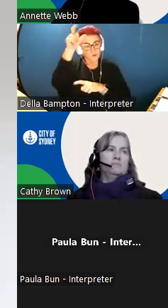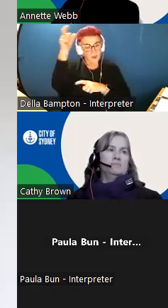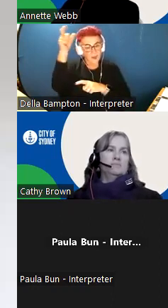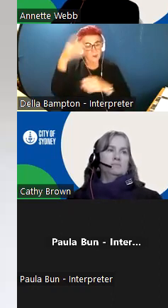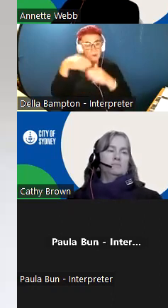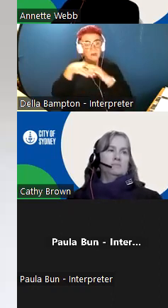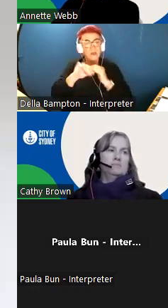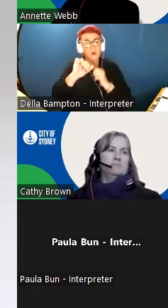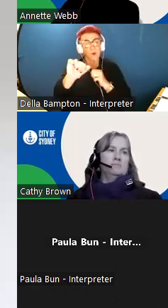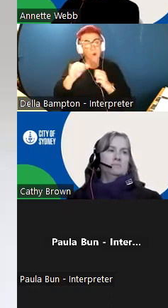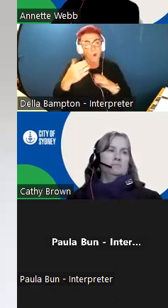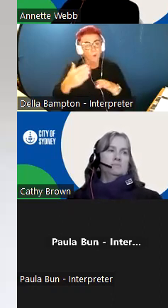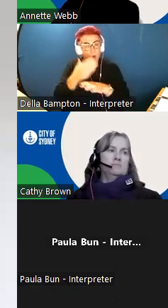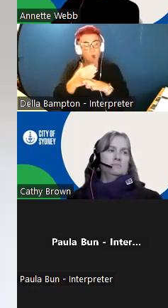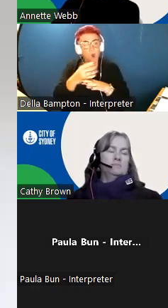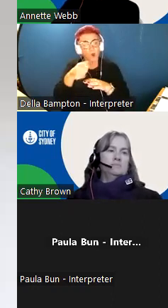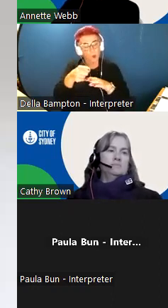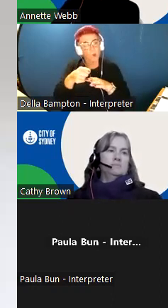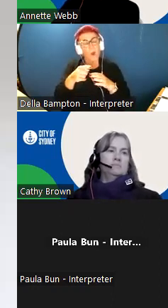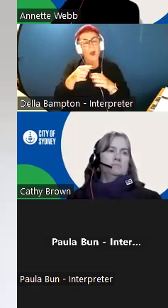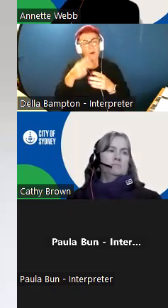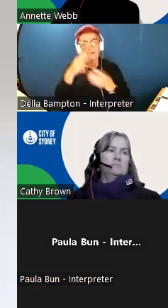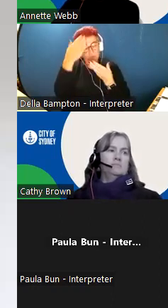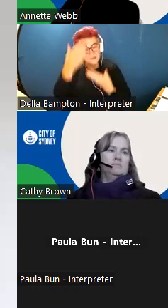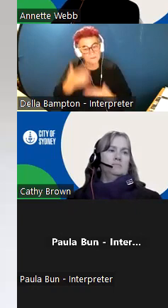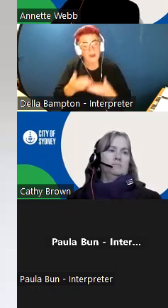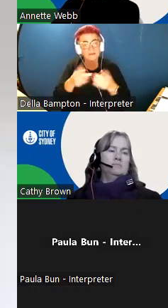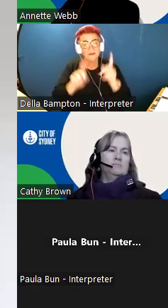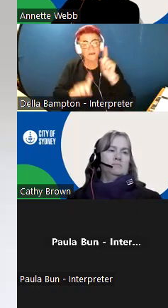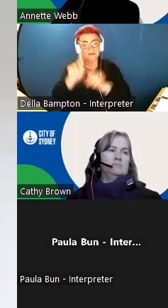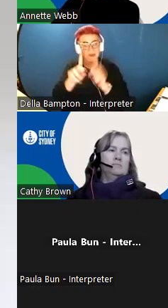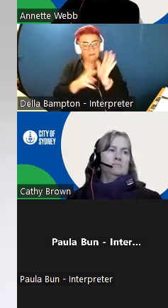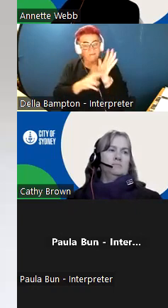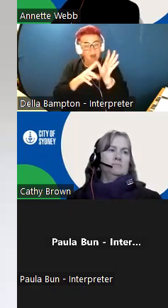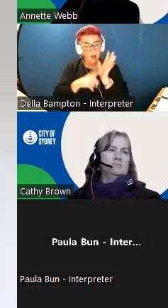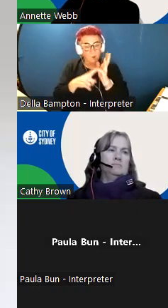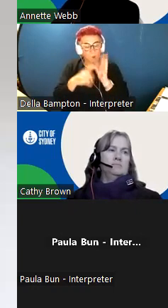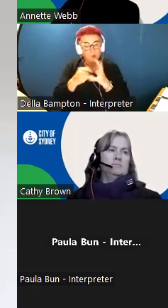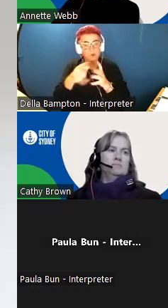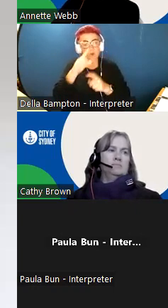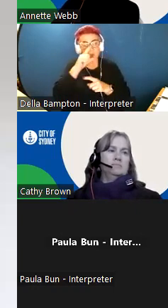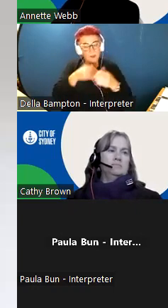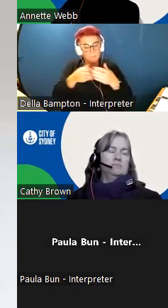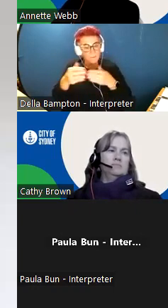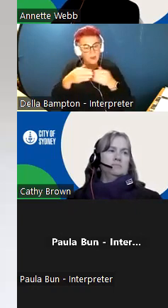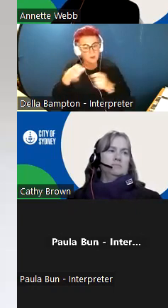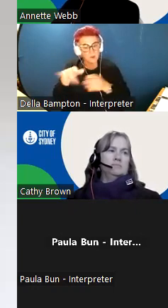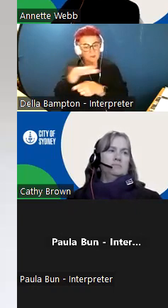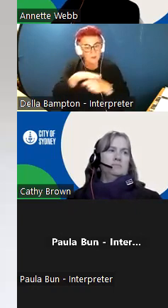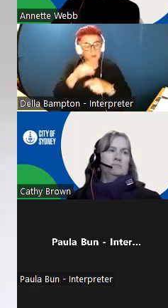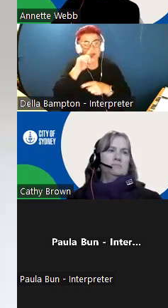your practice you reflect the city's values, that you have the capacity to manage a space and take on the responsibilities of a